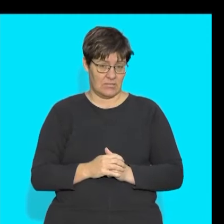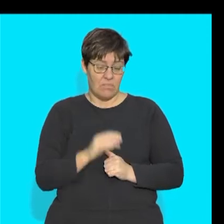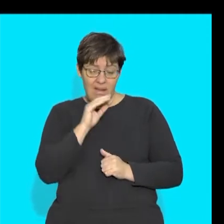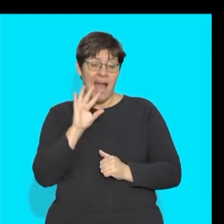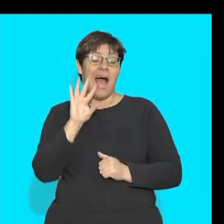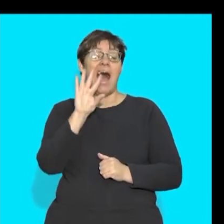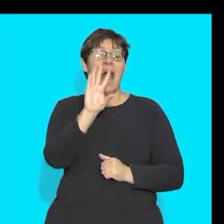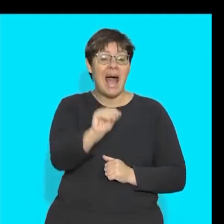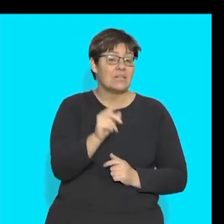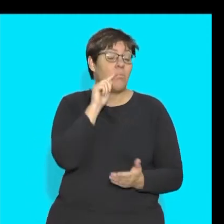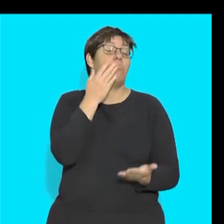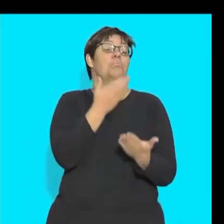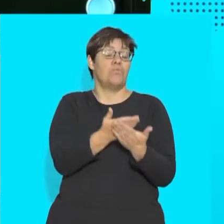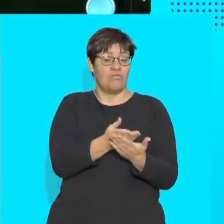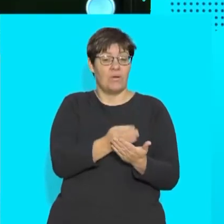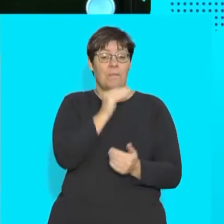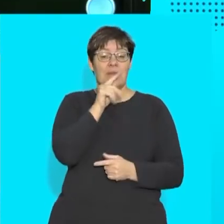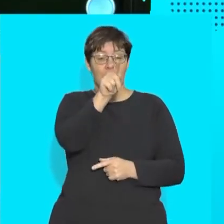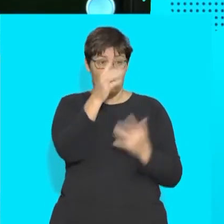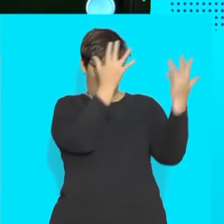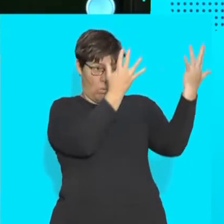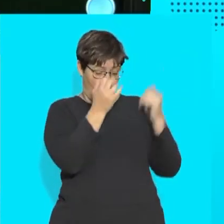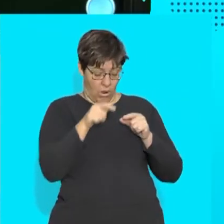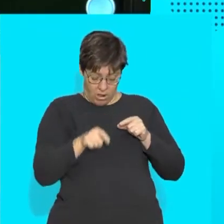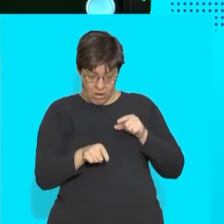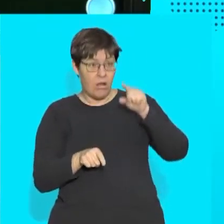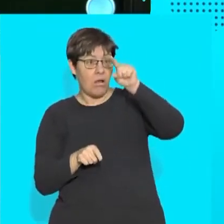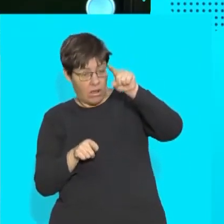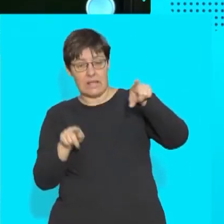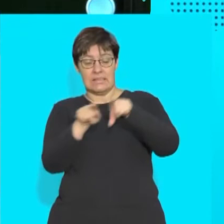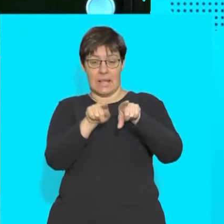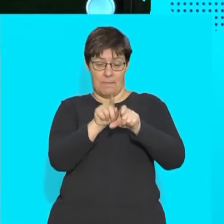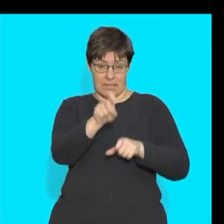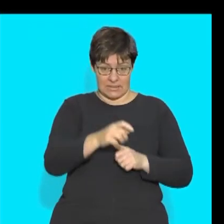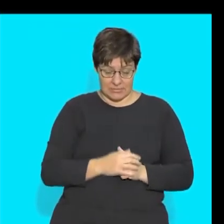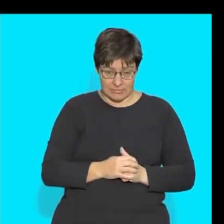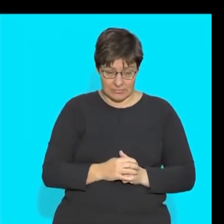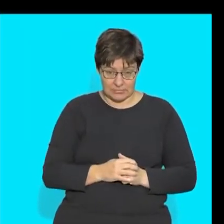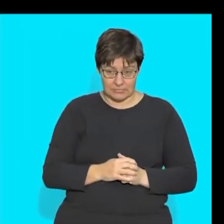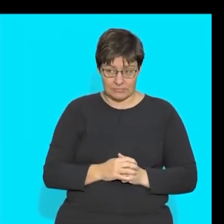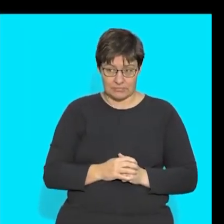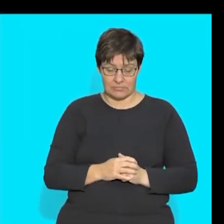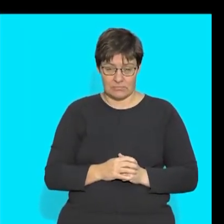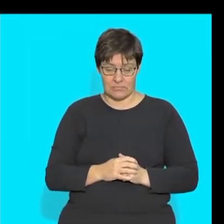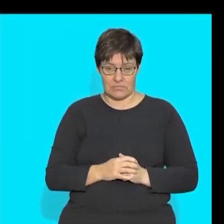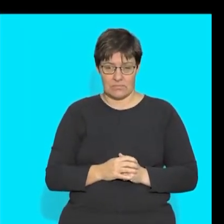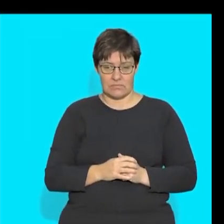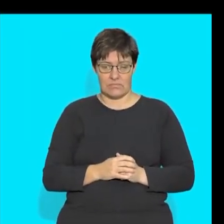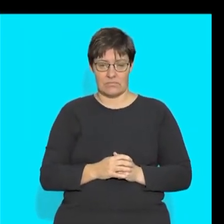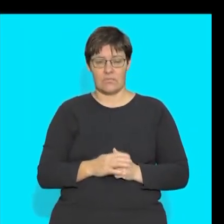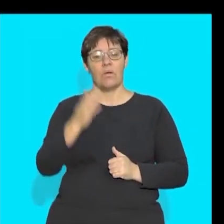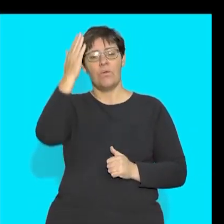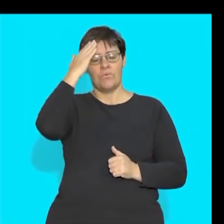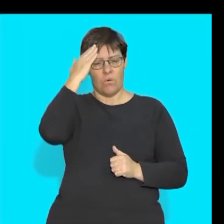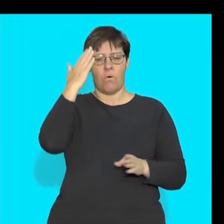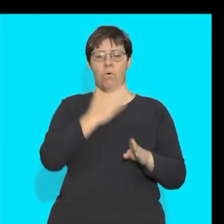asking you to prove what the threshold frequency is. All right? So, I know what the